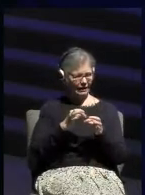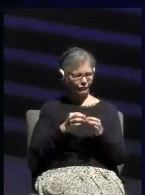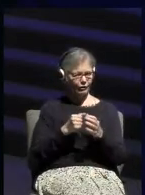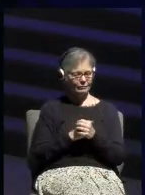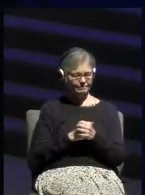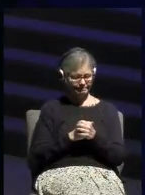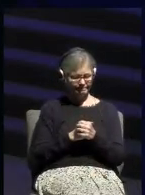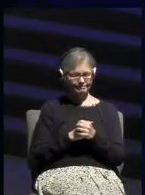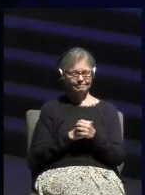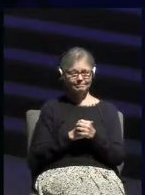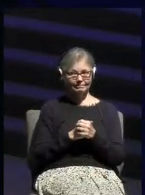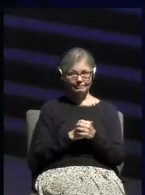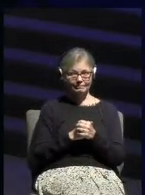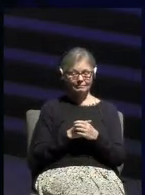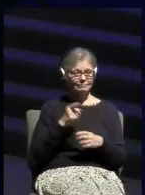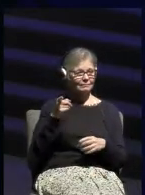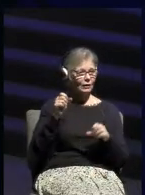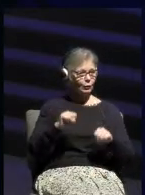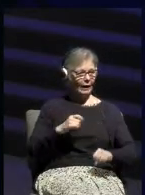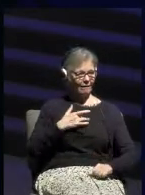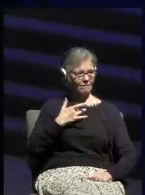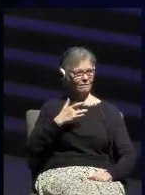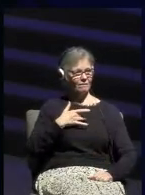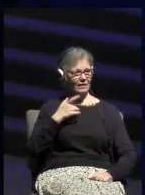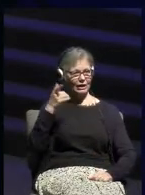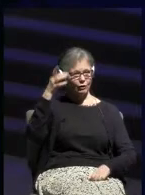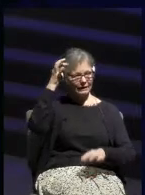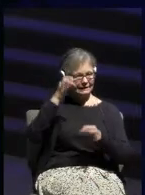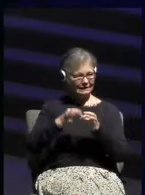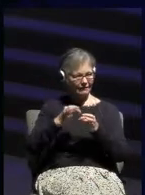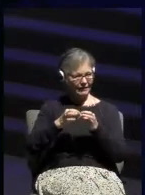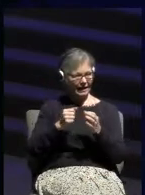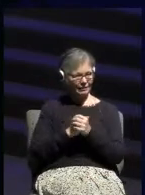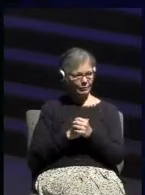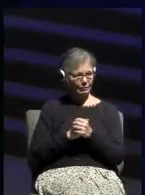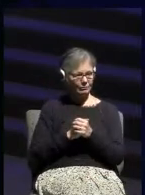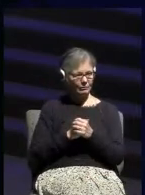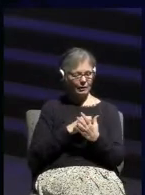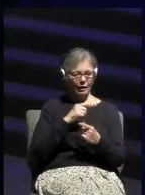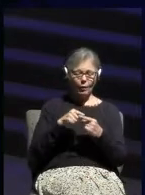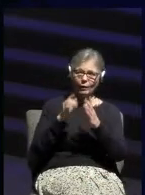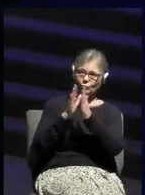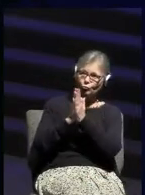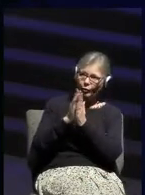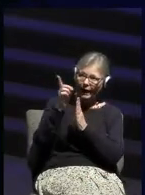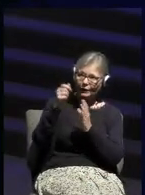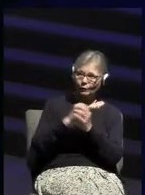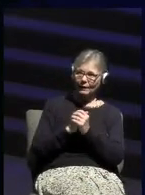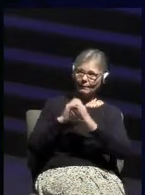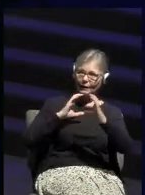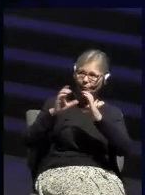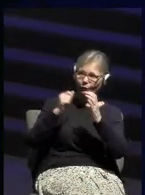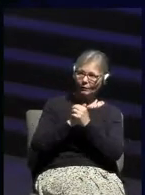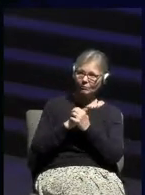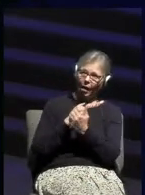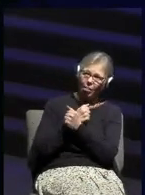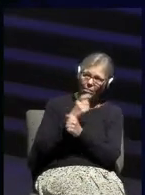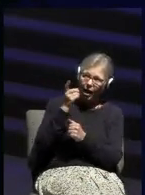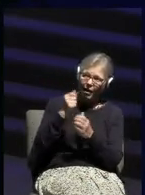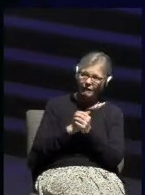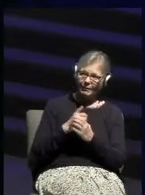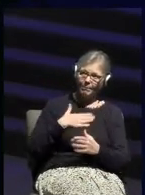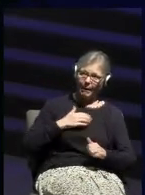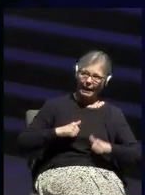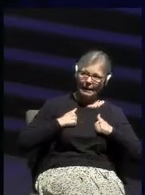It's tangible. You can feel the faithfulness of God. When you communicate with Him and you love Him and you place your life